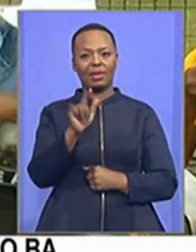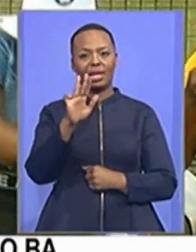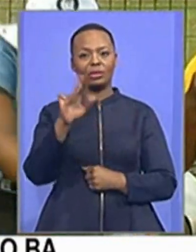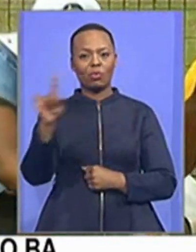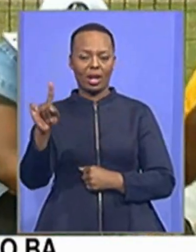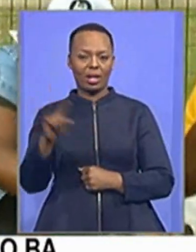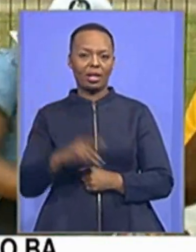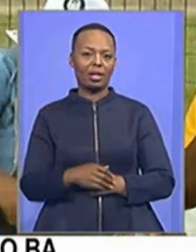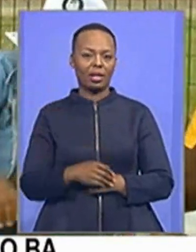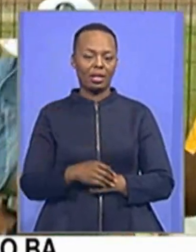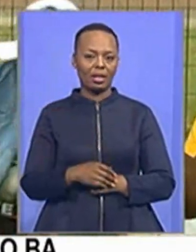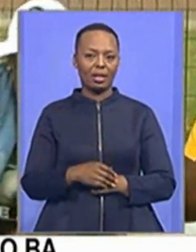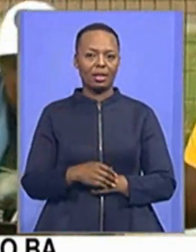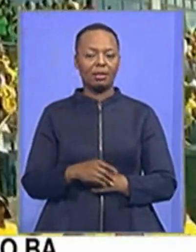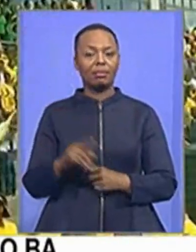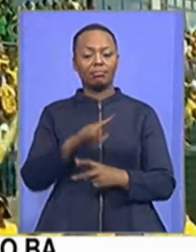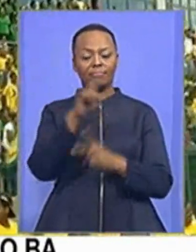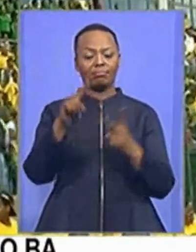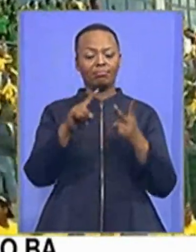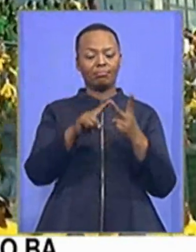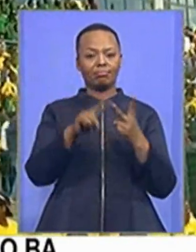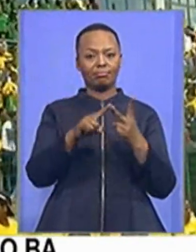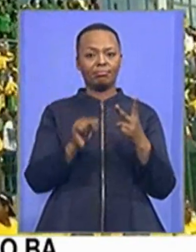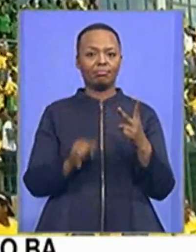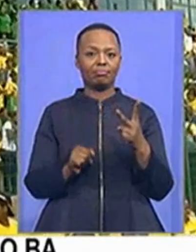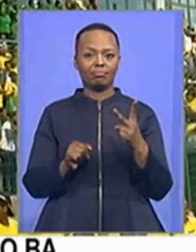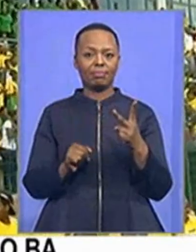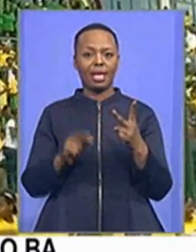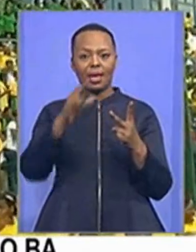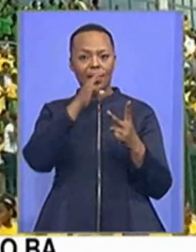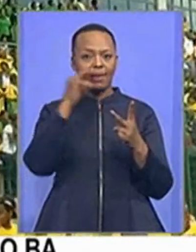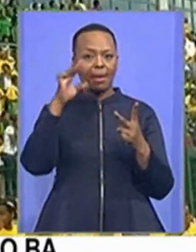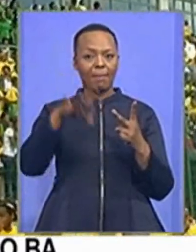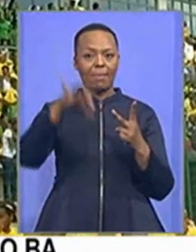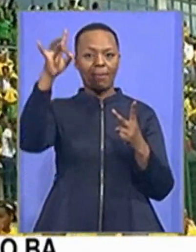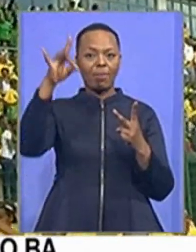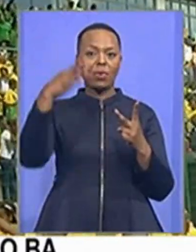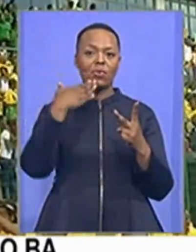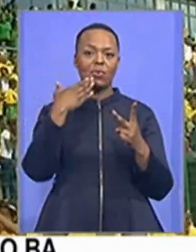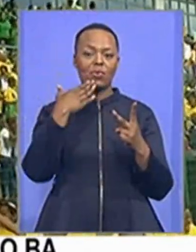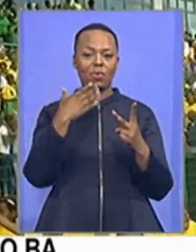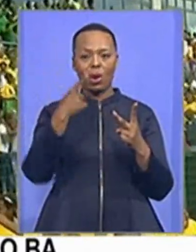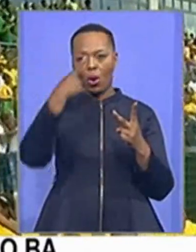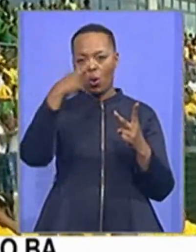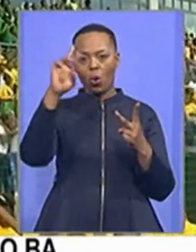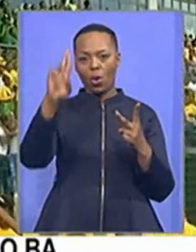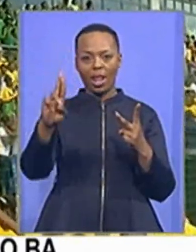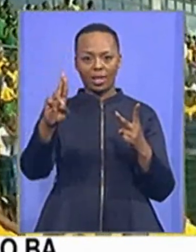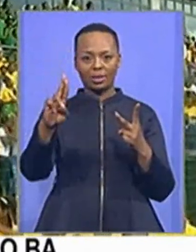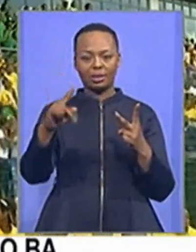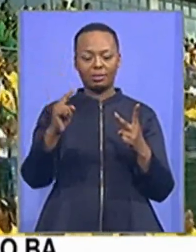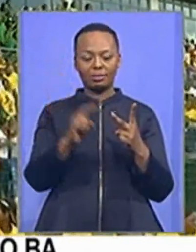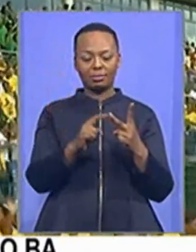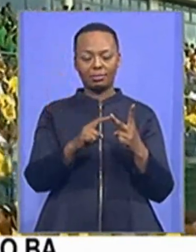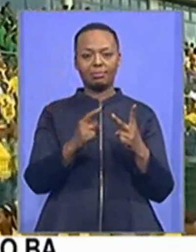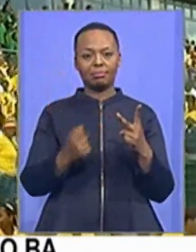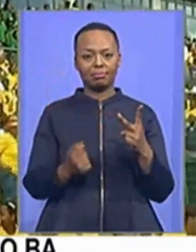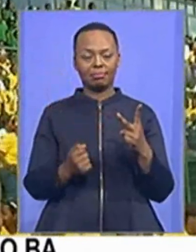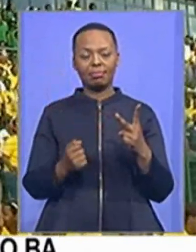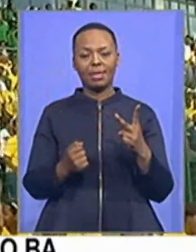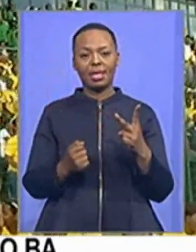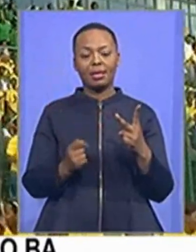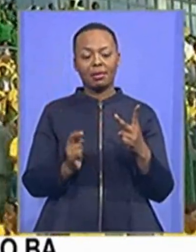1,791. And for the next name, which is Ronald Lamola,